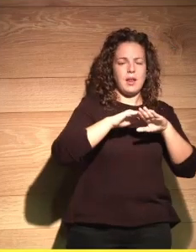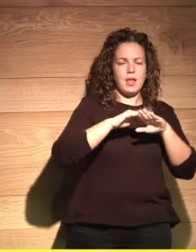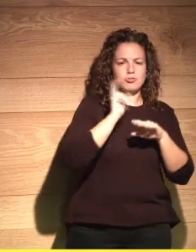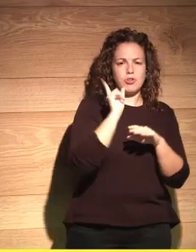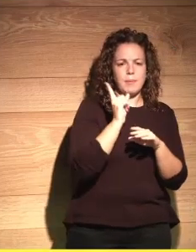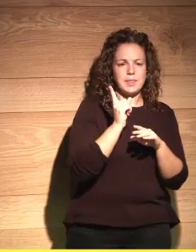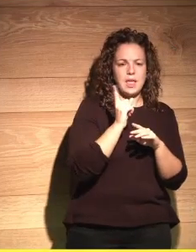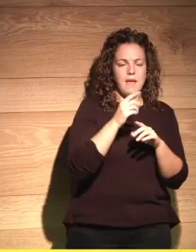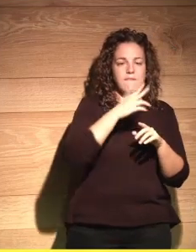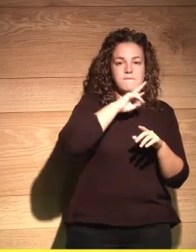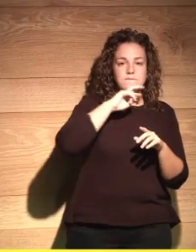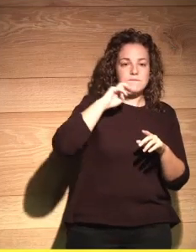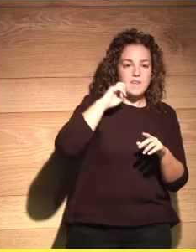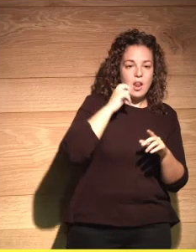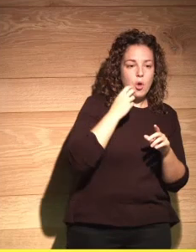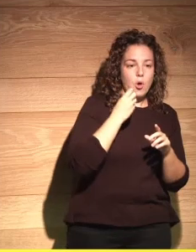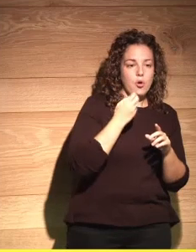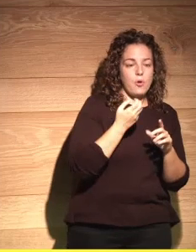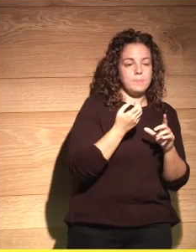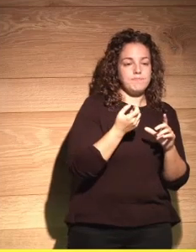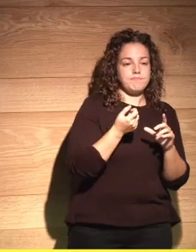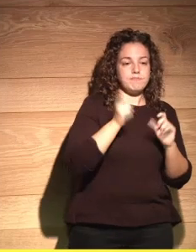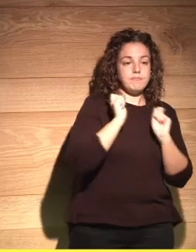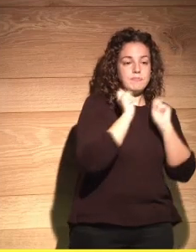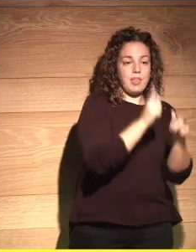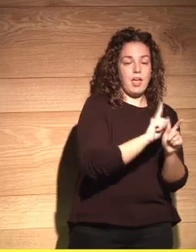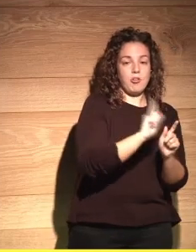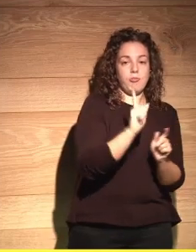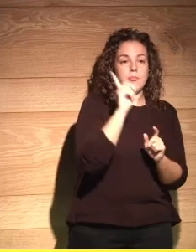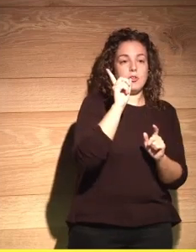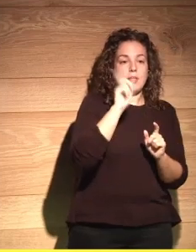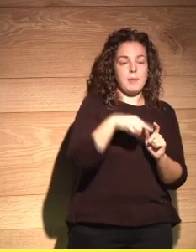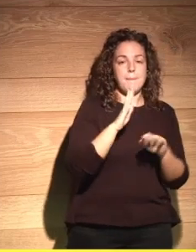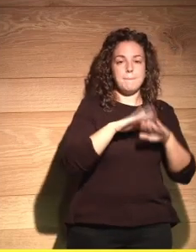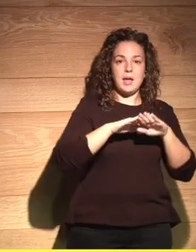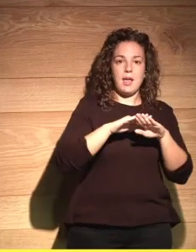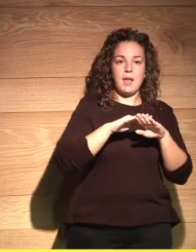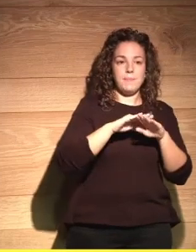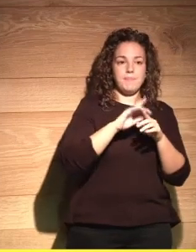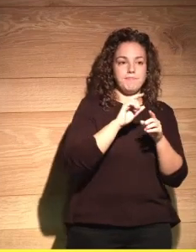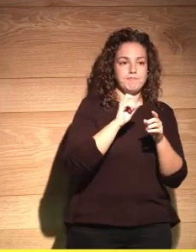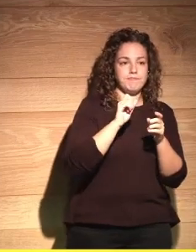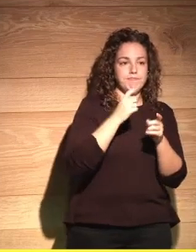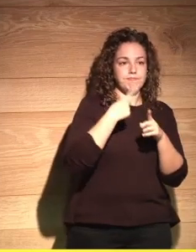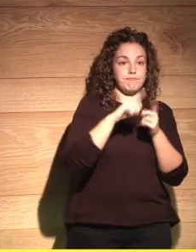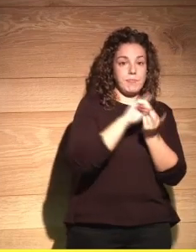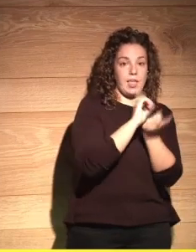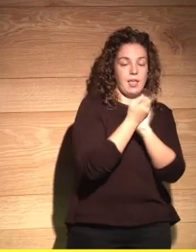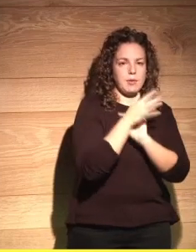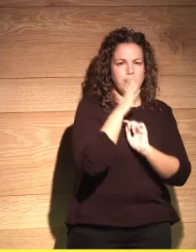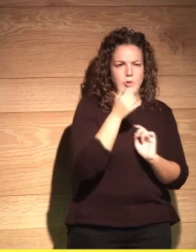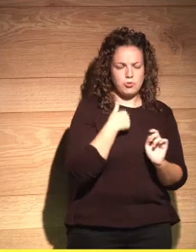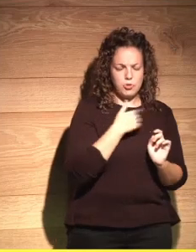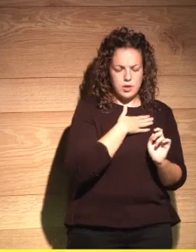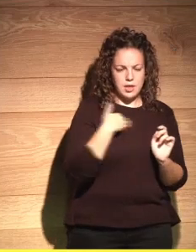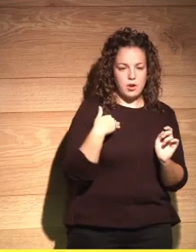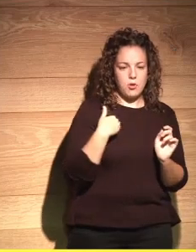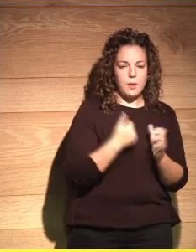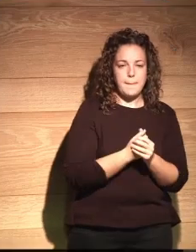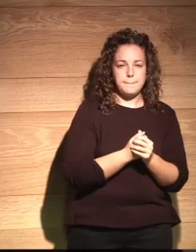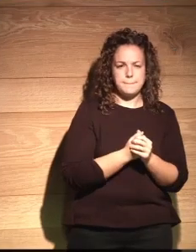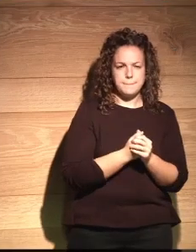value, as we heard before, but hopefully to turn it into something better. Now, I want to share with you, for instance, one of the first